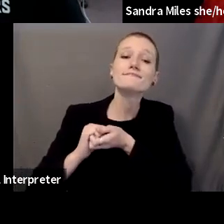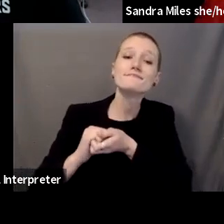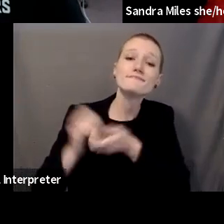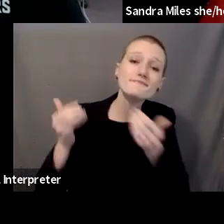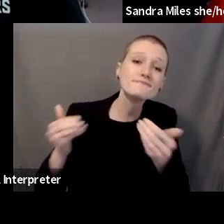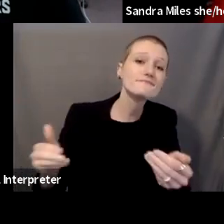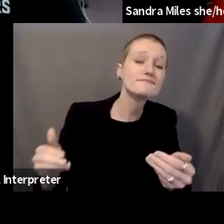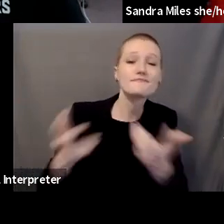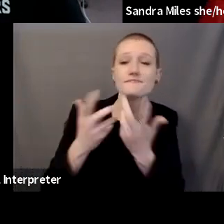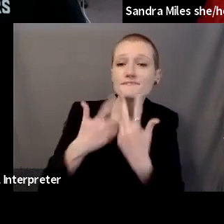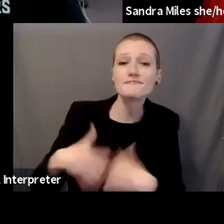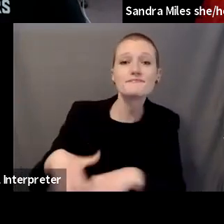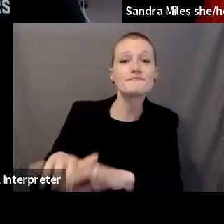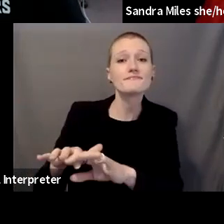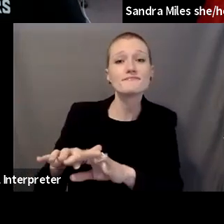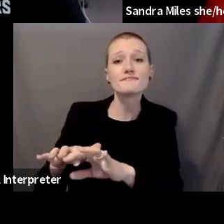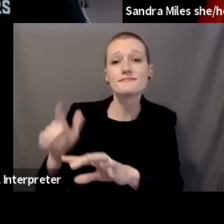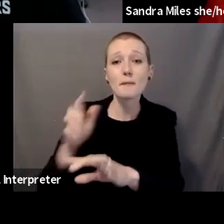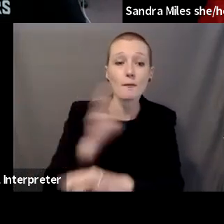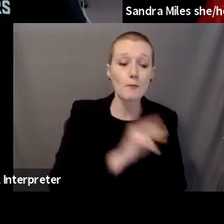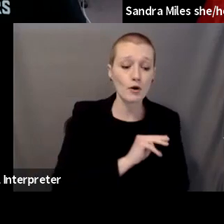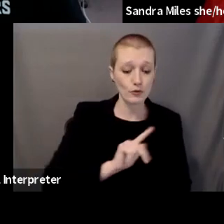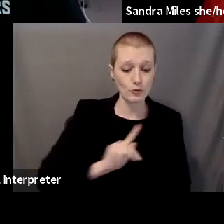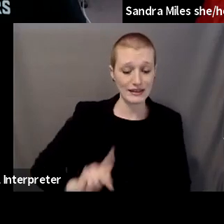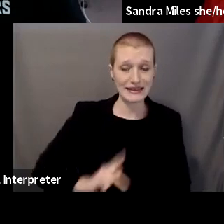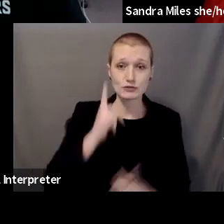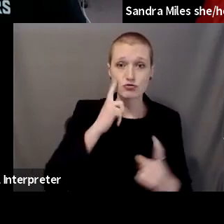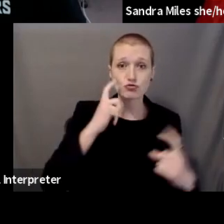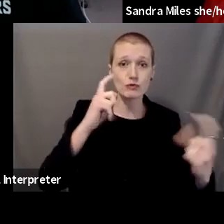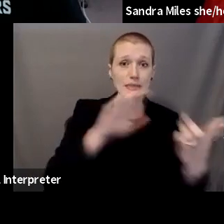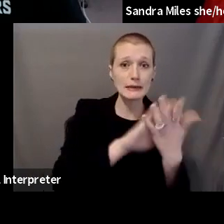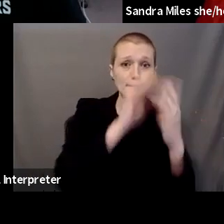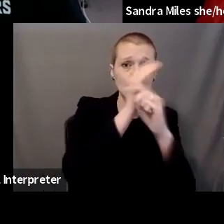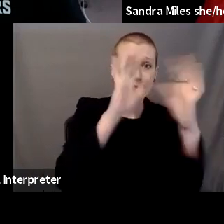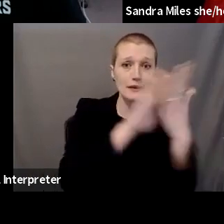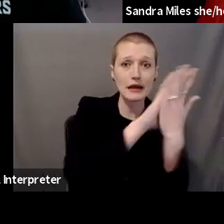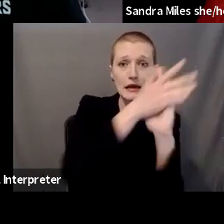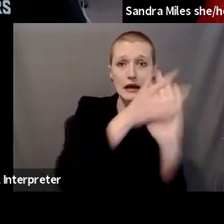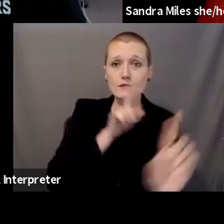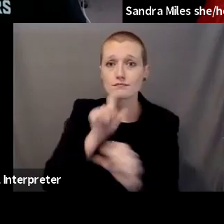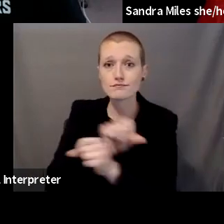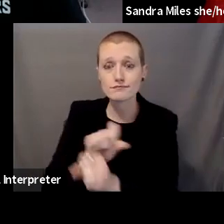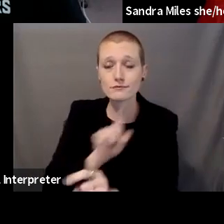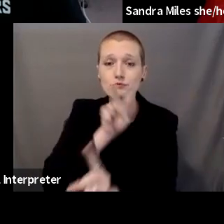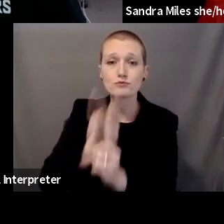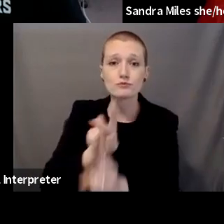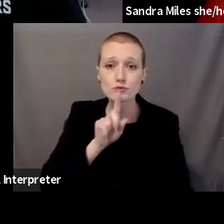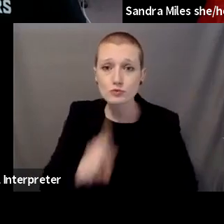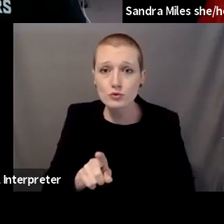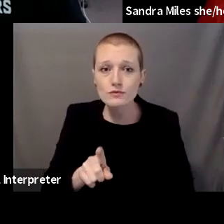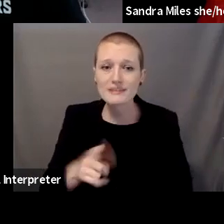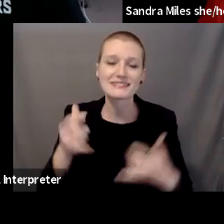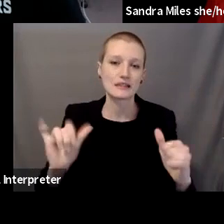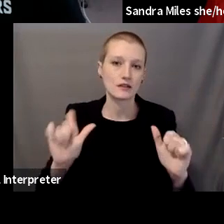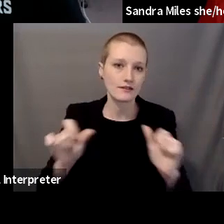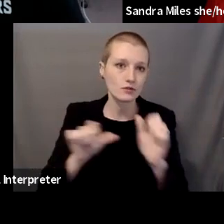Month. This makes me think of a comment, Morgan Freeman has always come out and said, it's just history. Why do we need